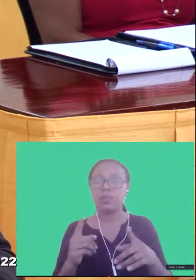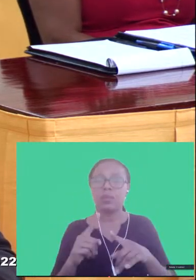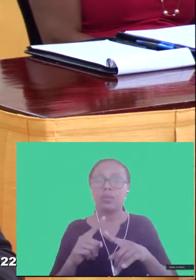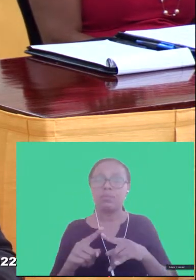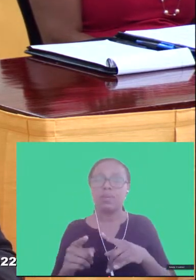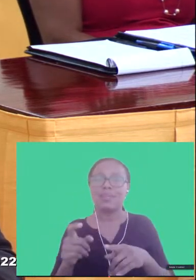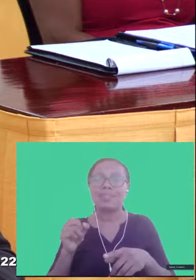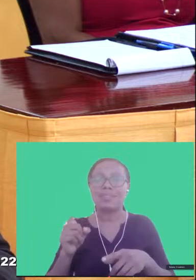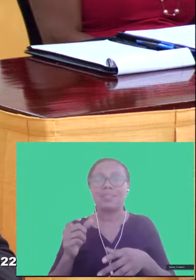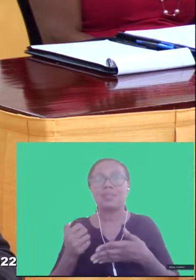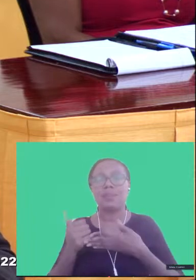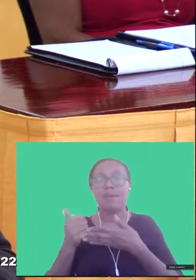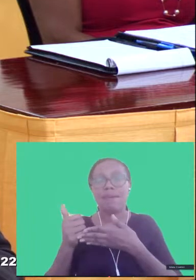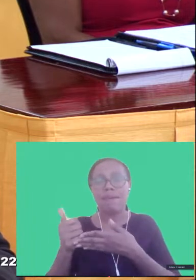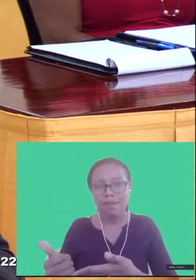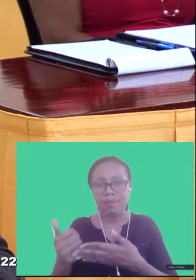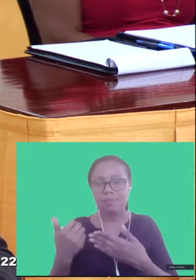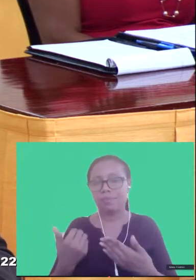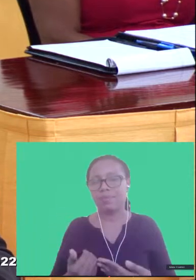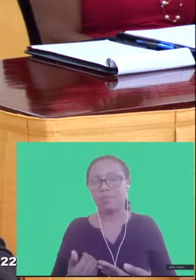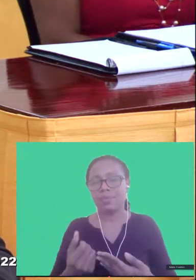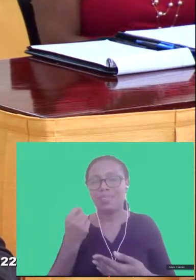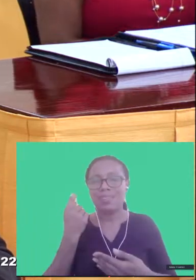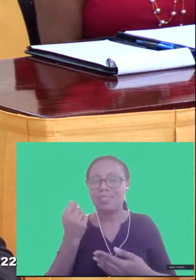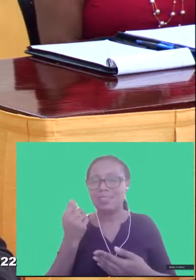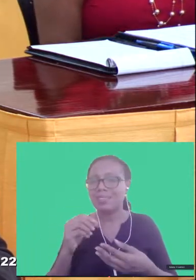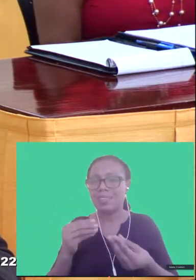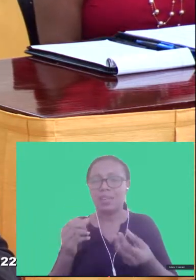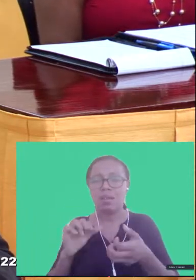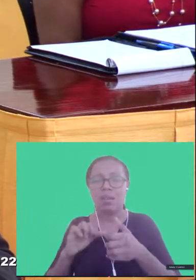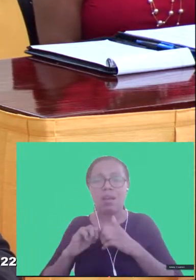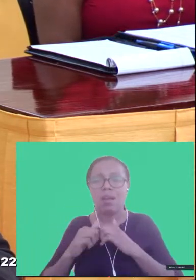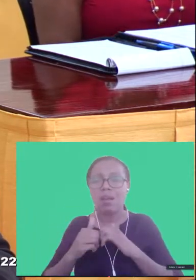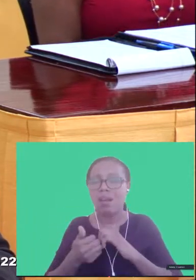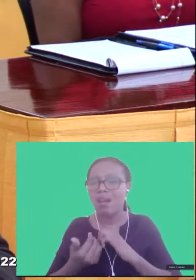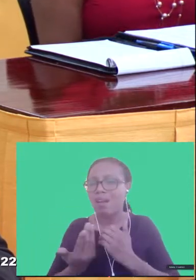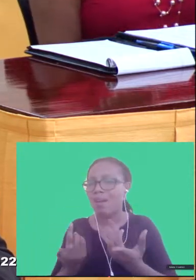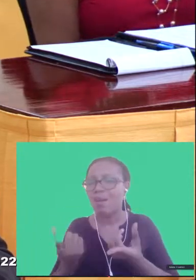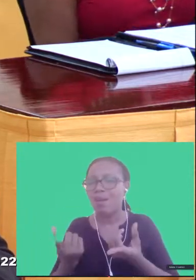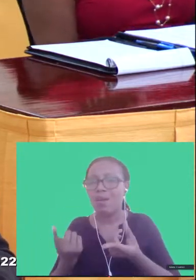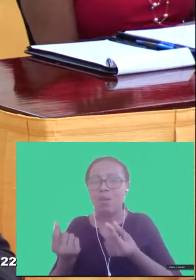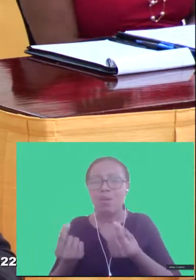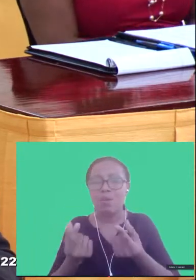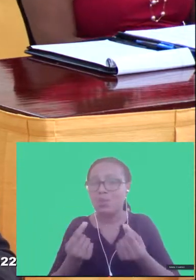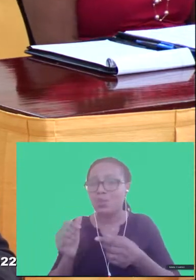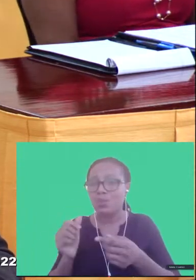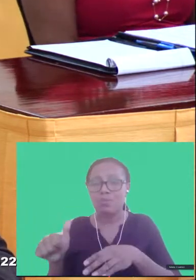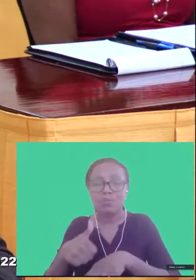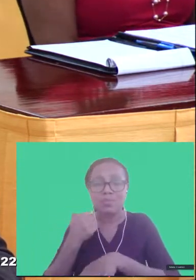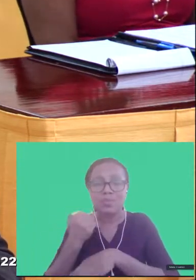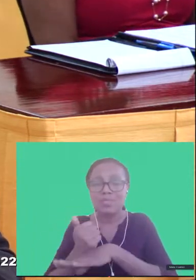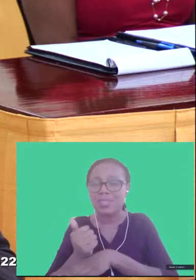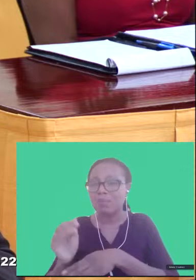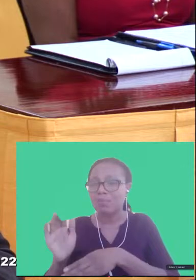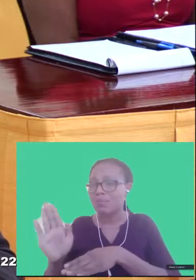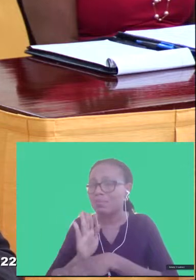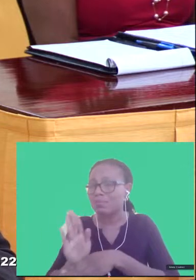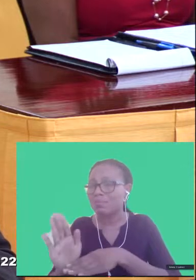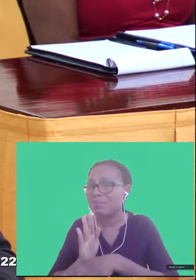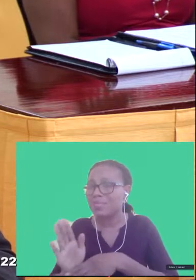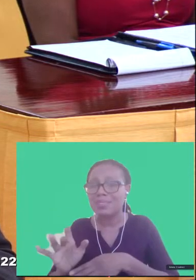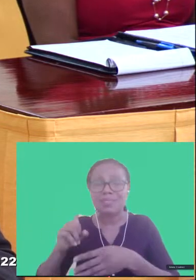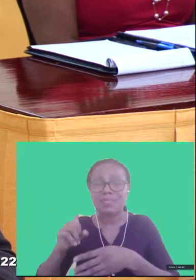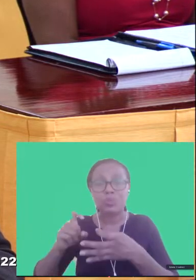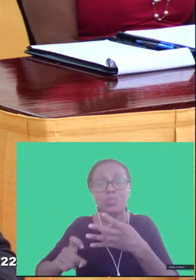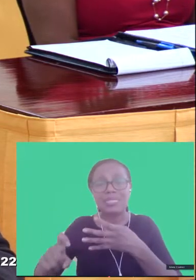commercial system, which becomes more complicated day by day. And in some ways, ma'am, we all know this is true because we've experienced it. It is